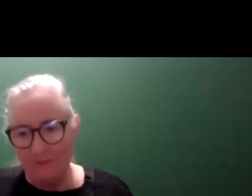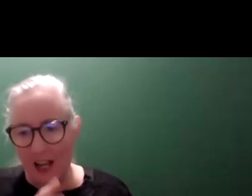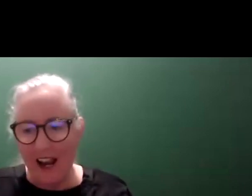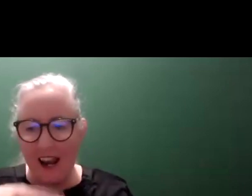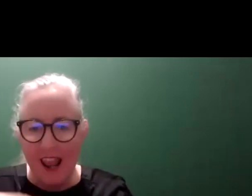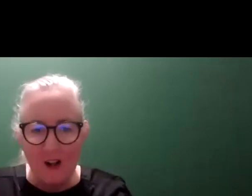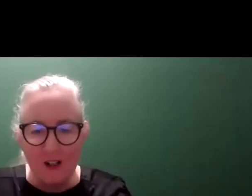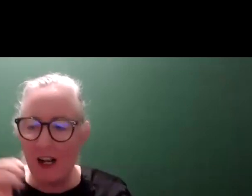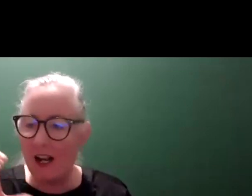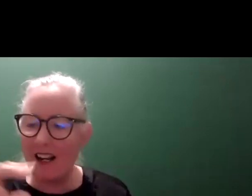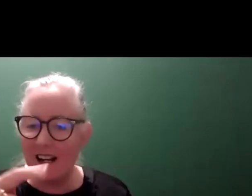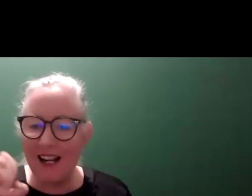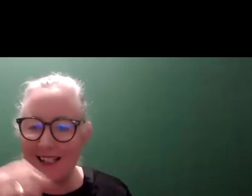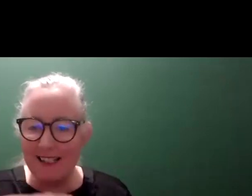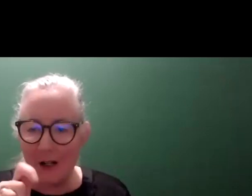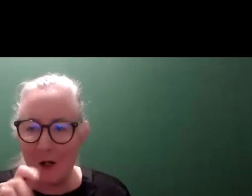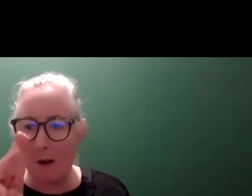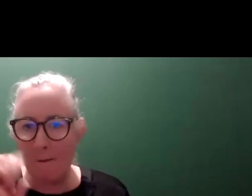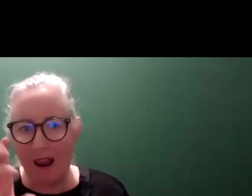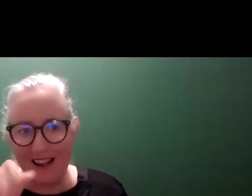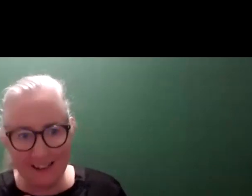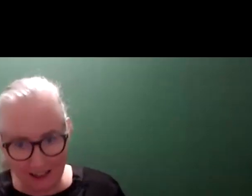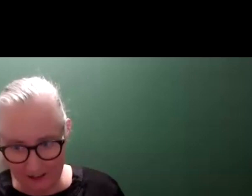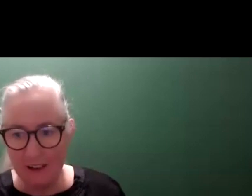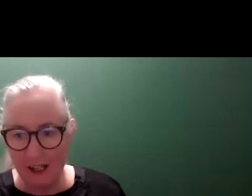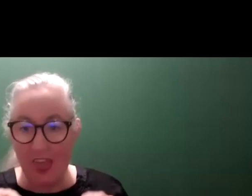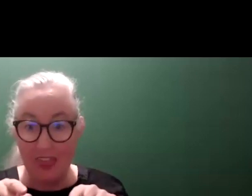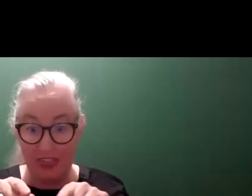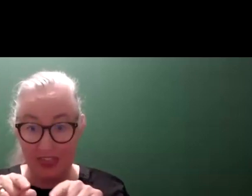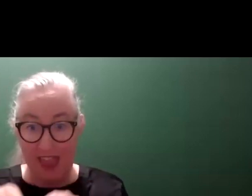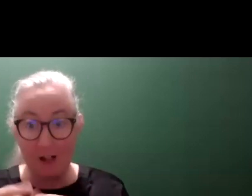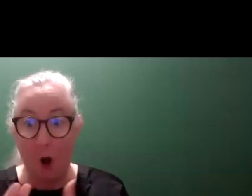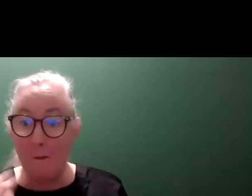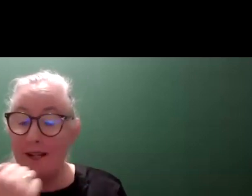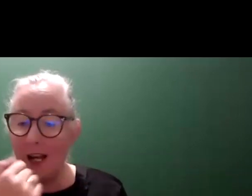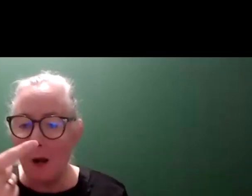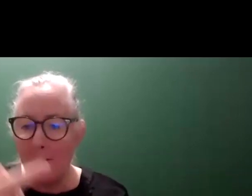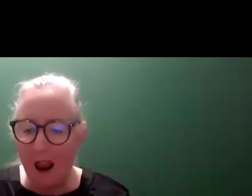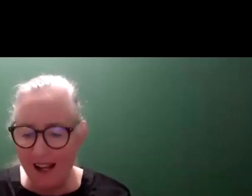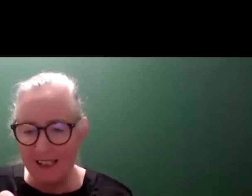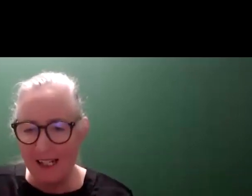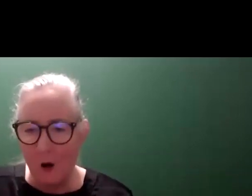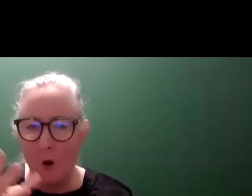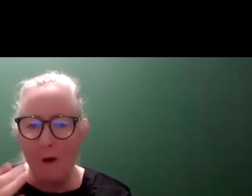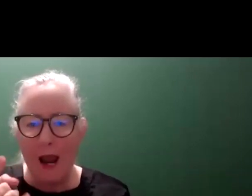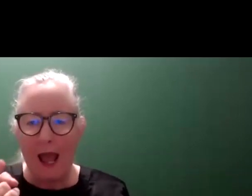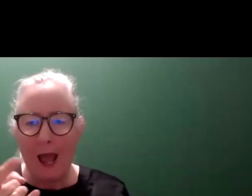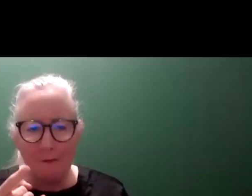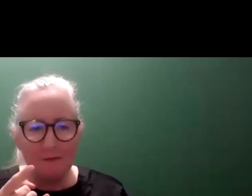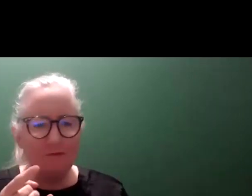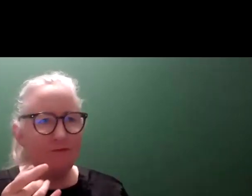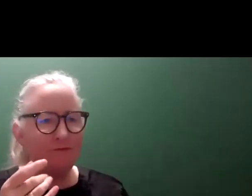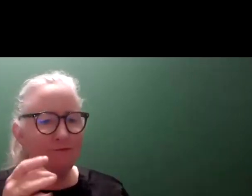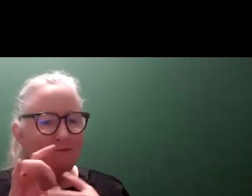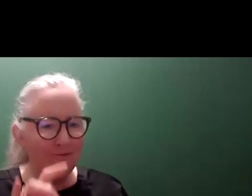hse.ie/National Consent Policy. And this updated policy should help you to bring the provisions